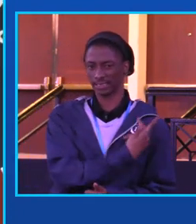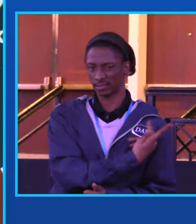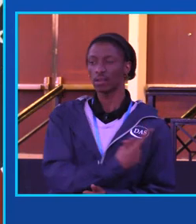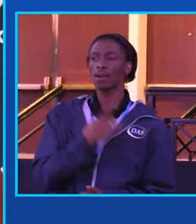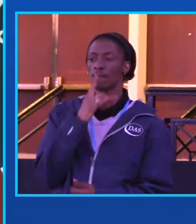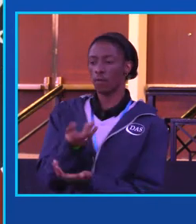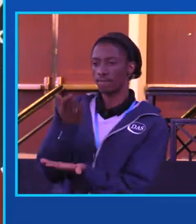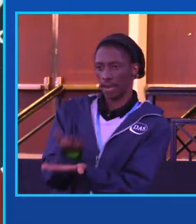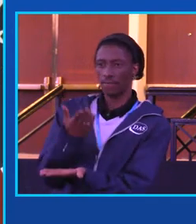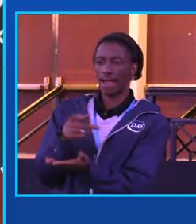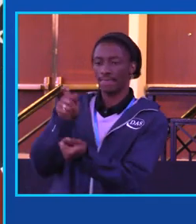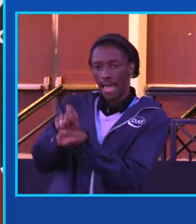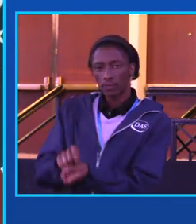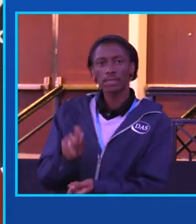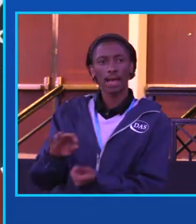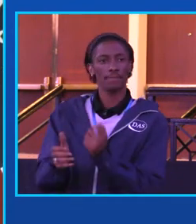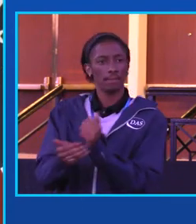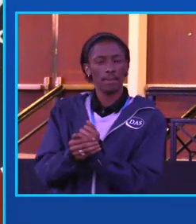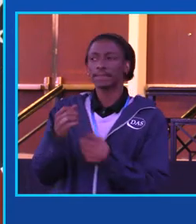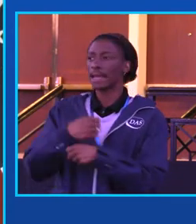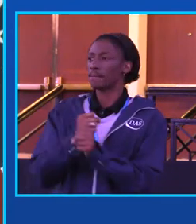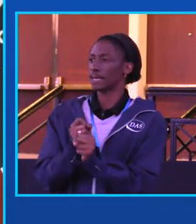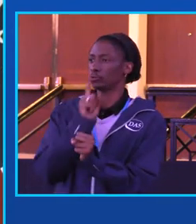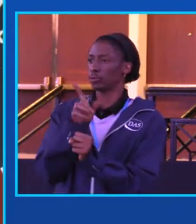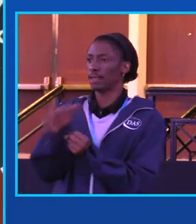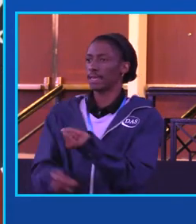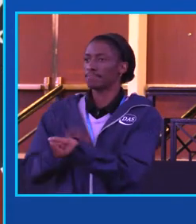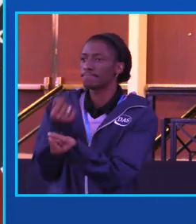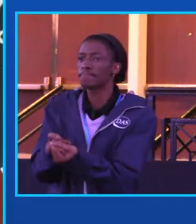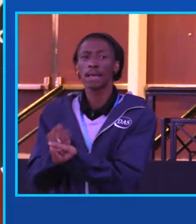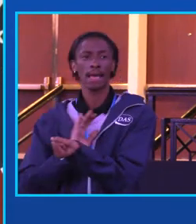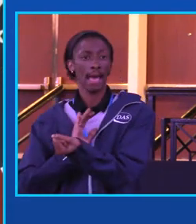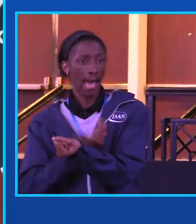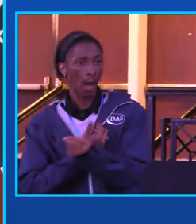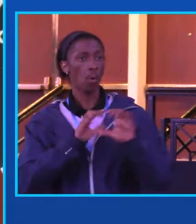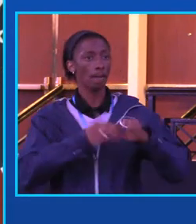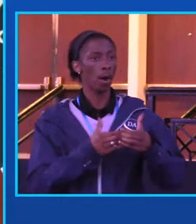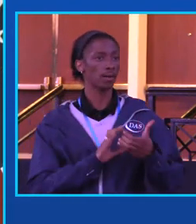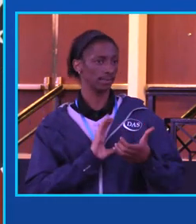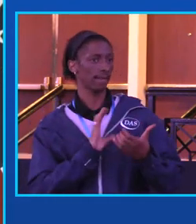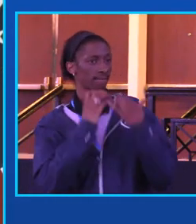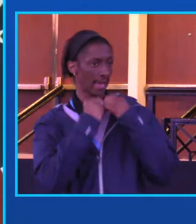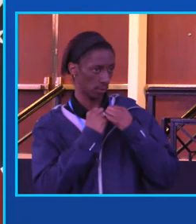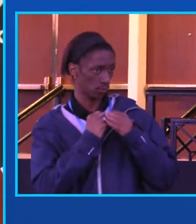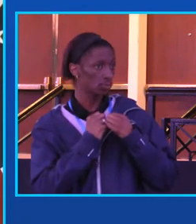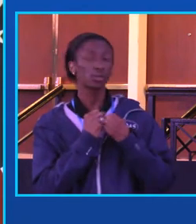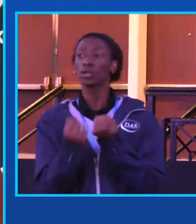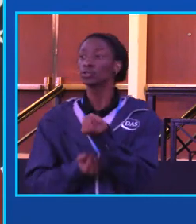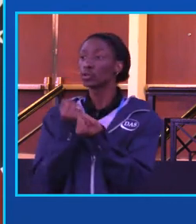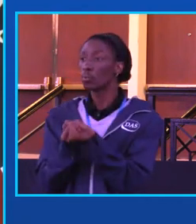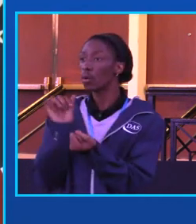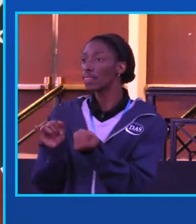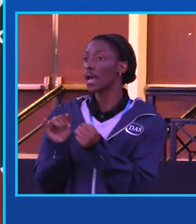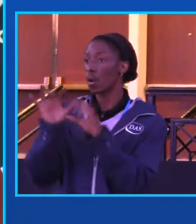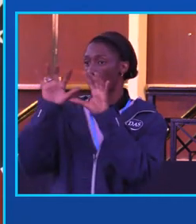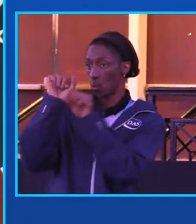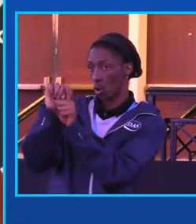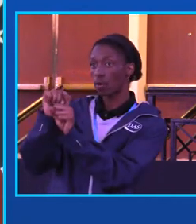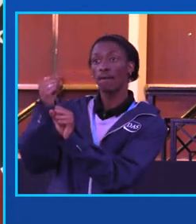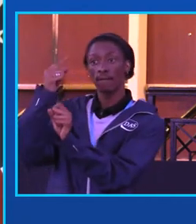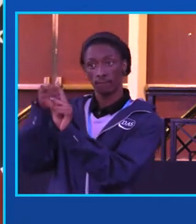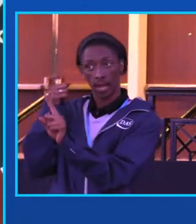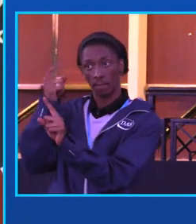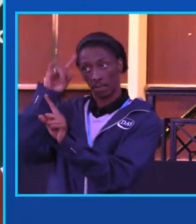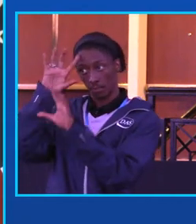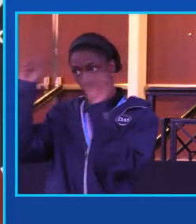accuracy of the amendments and to make sure that they reinforce our party's values, support the work of President Biden